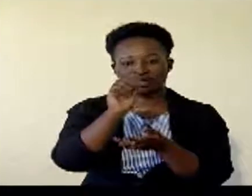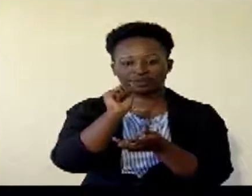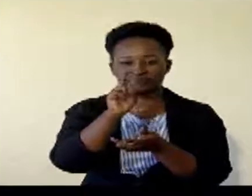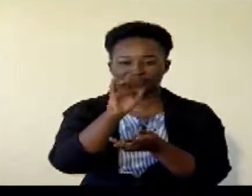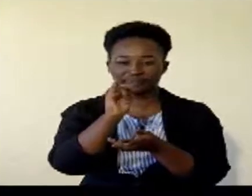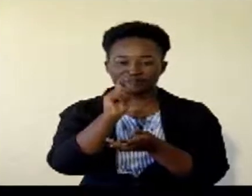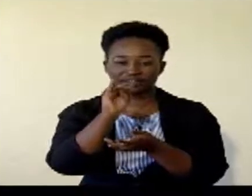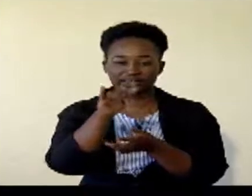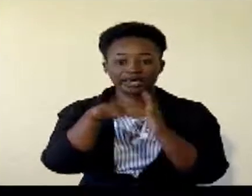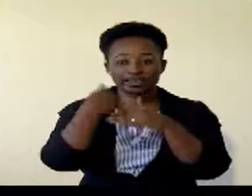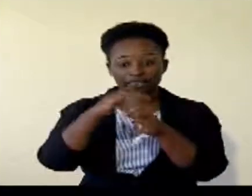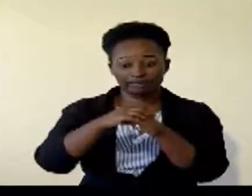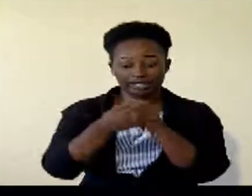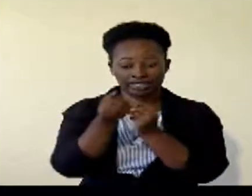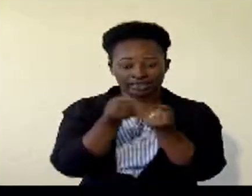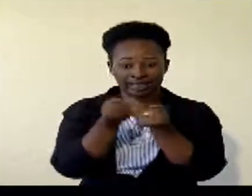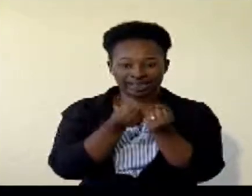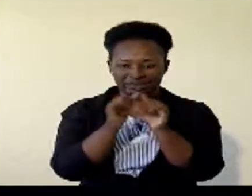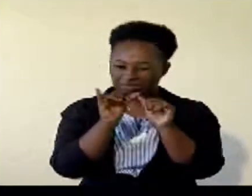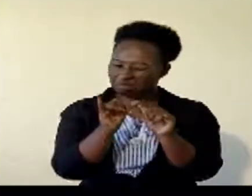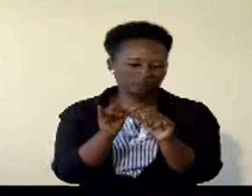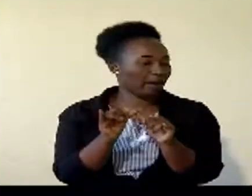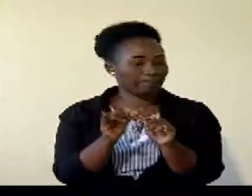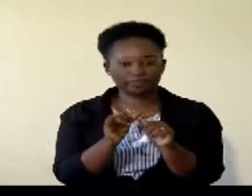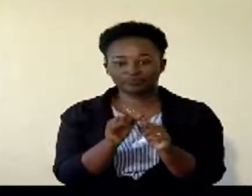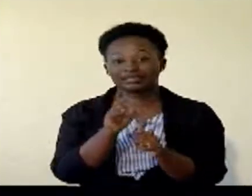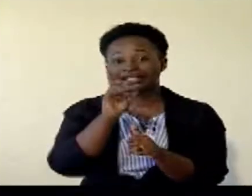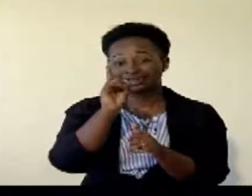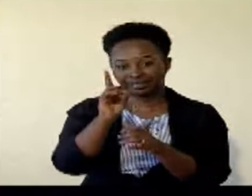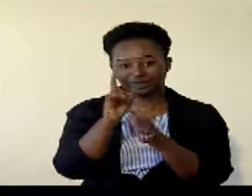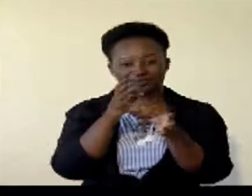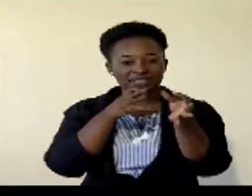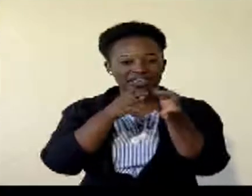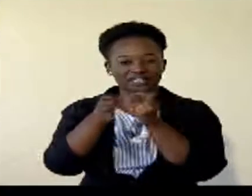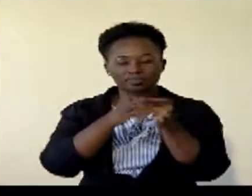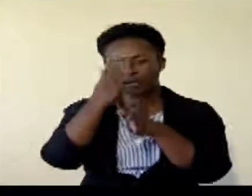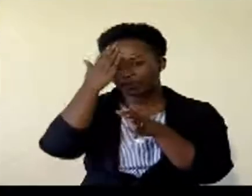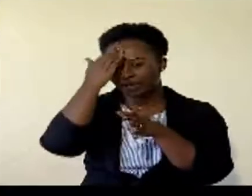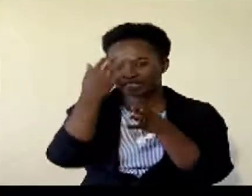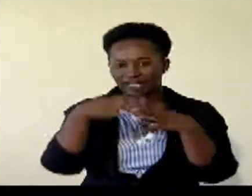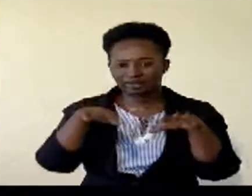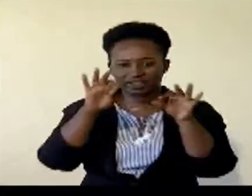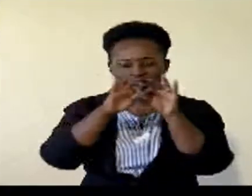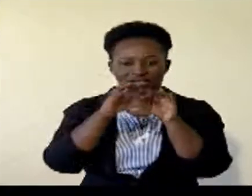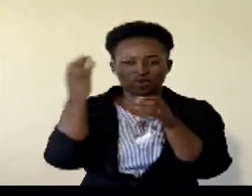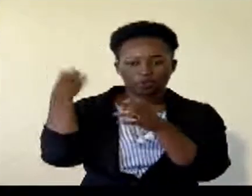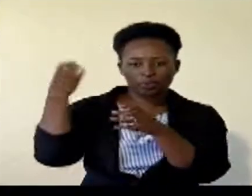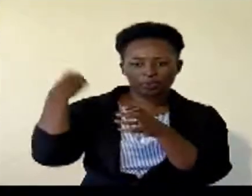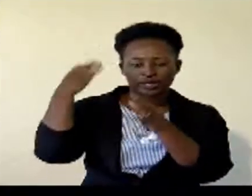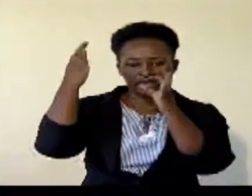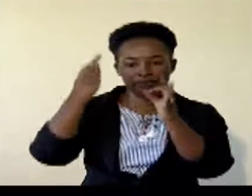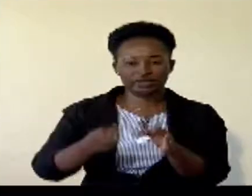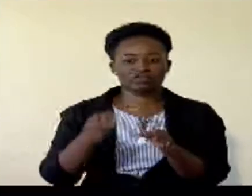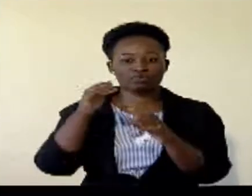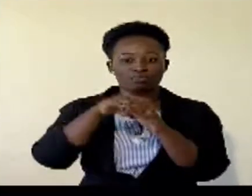unstable. Part D, explain why it is safer to load a bus with the luggage in the boot rather than on